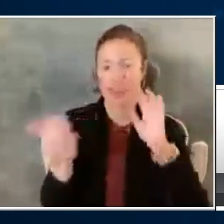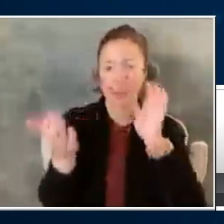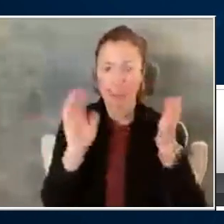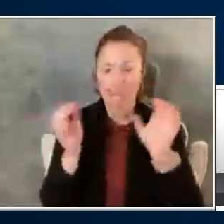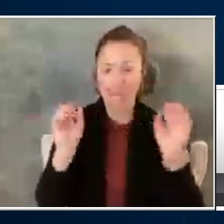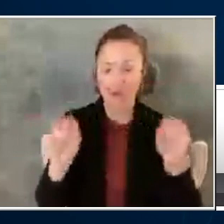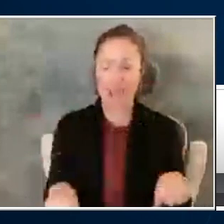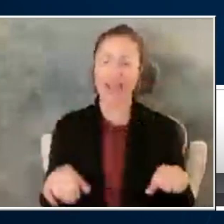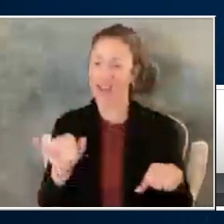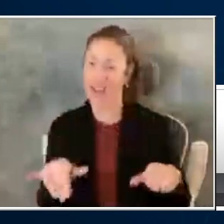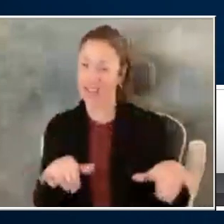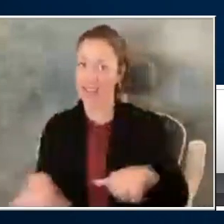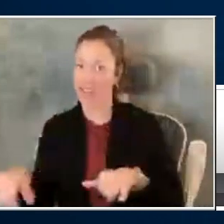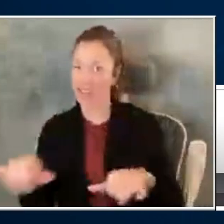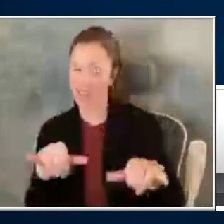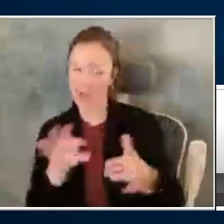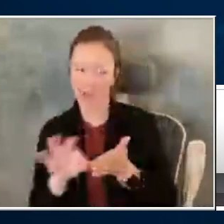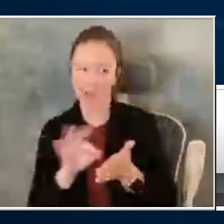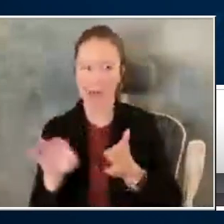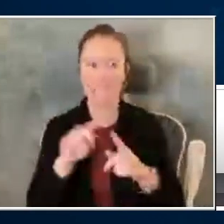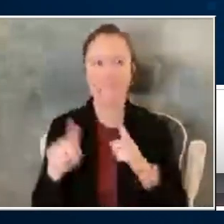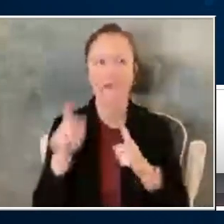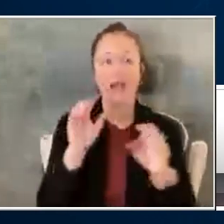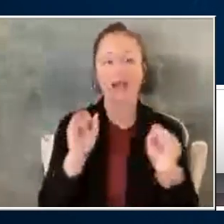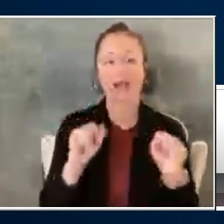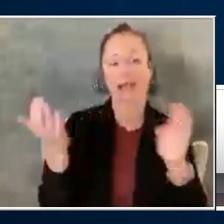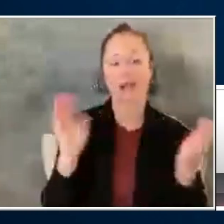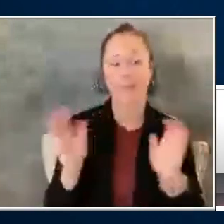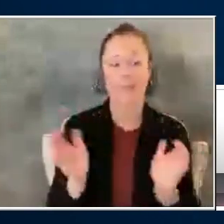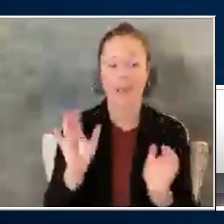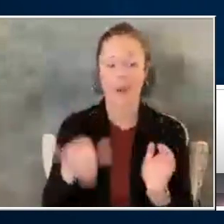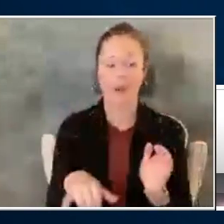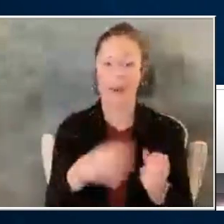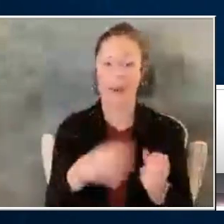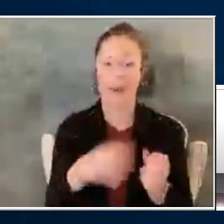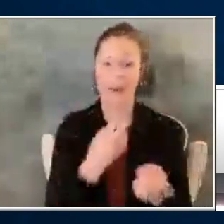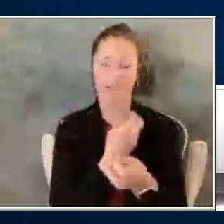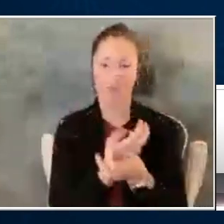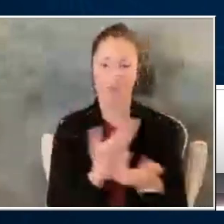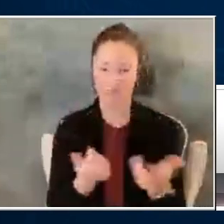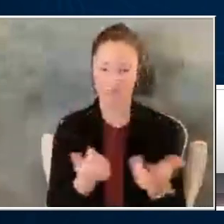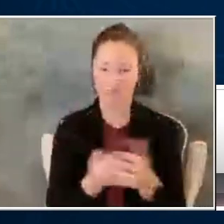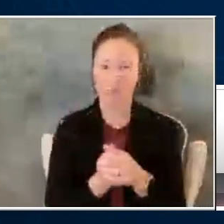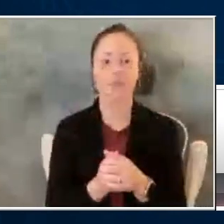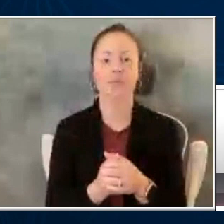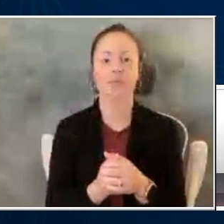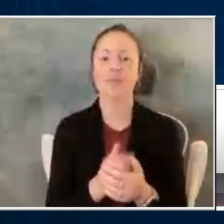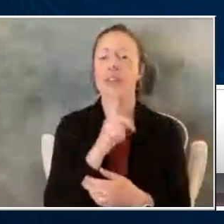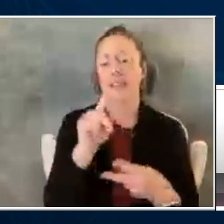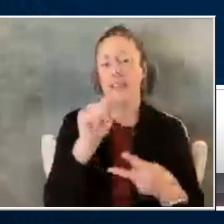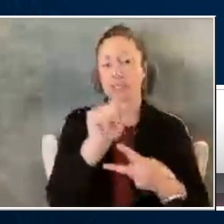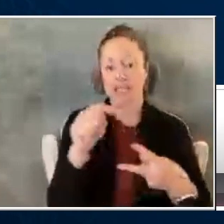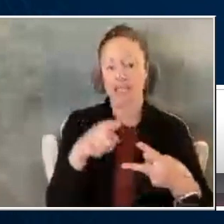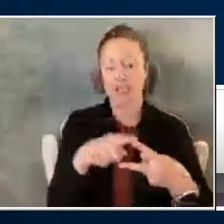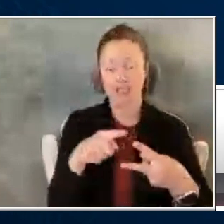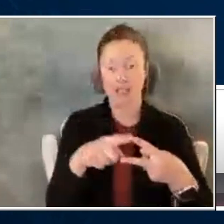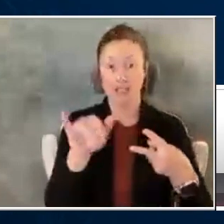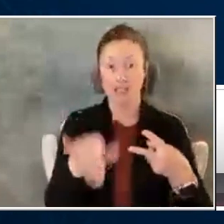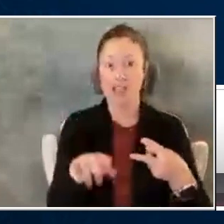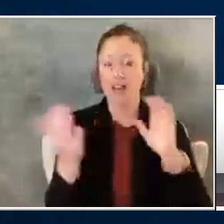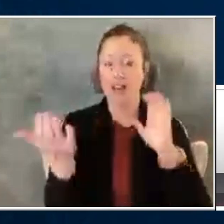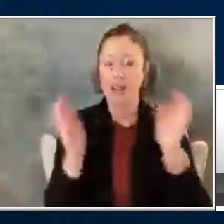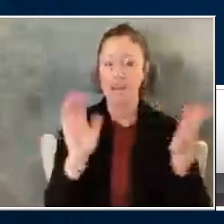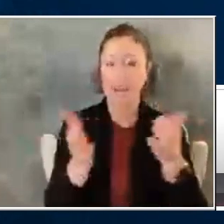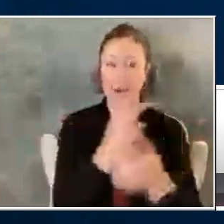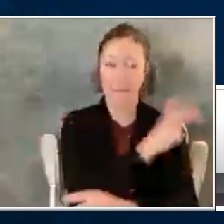bone density across different sites. And so the T-score actually compares the patient's bone